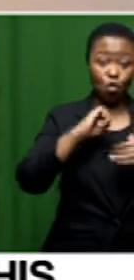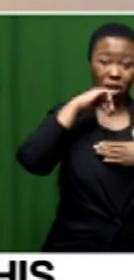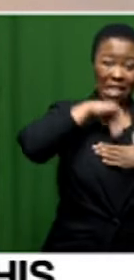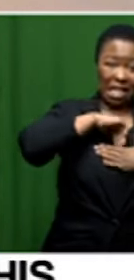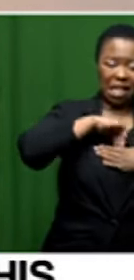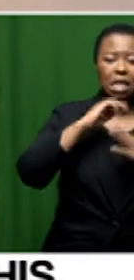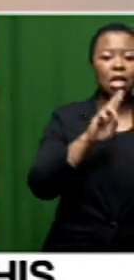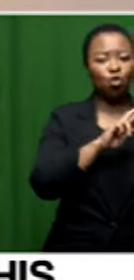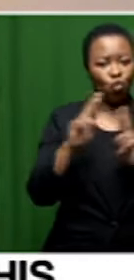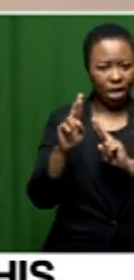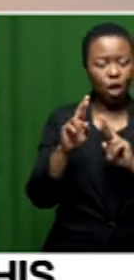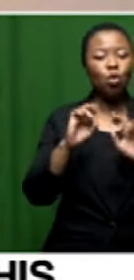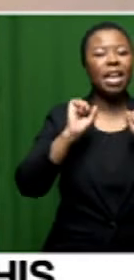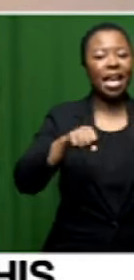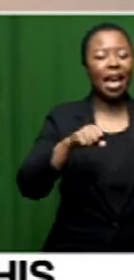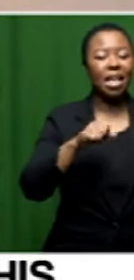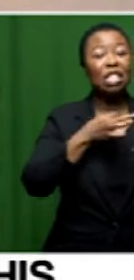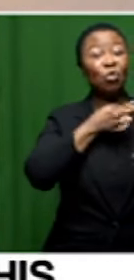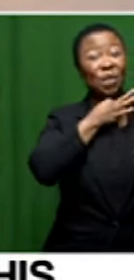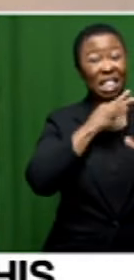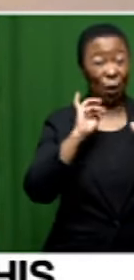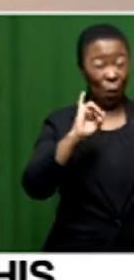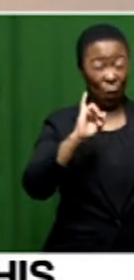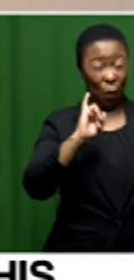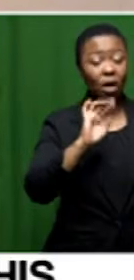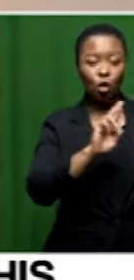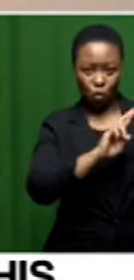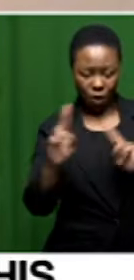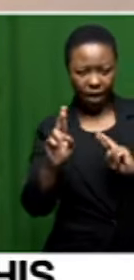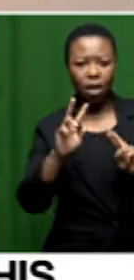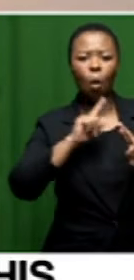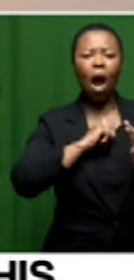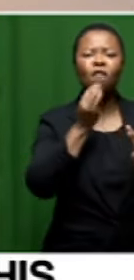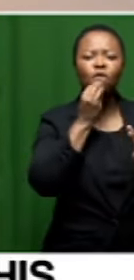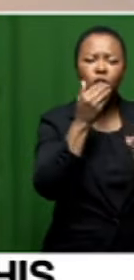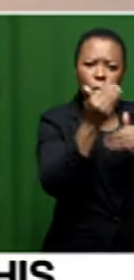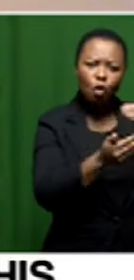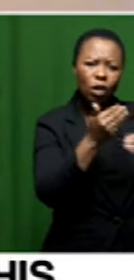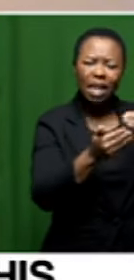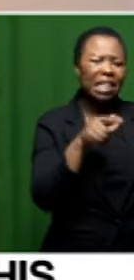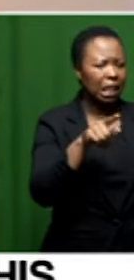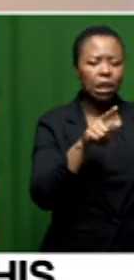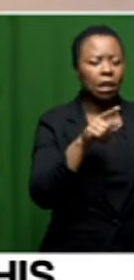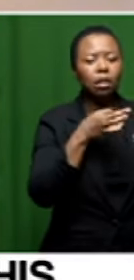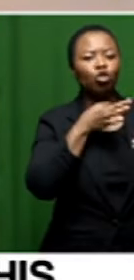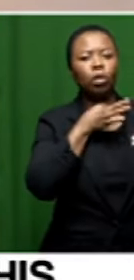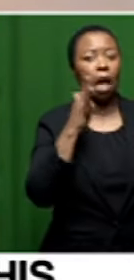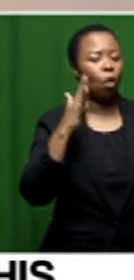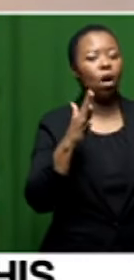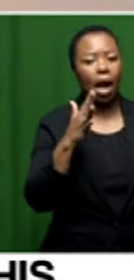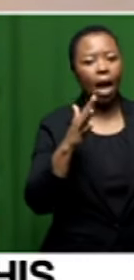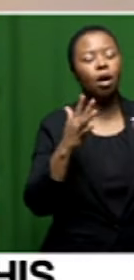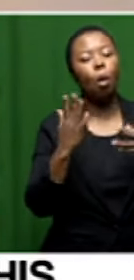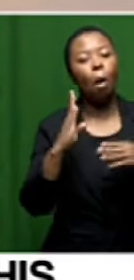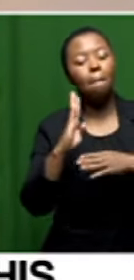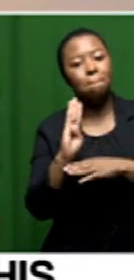to take care of a real threat. Mm. Because a processed food is not a threat like a virus or a bacteria. Yet your